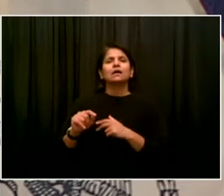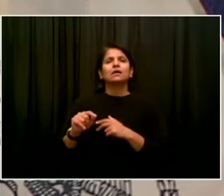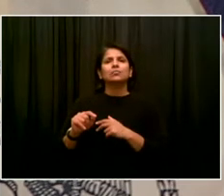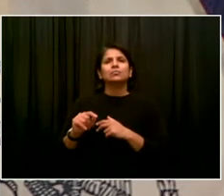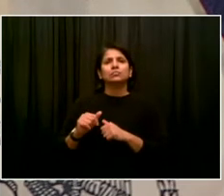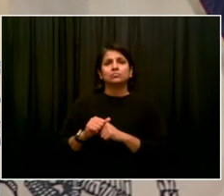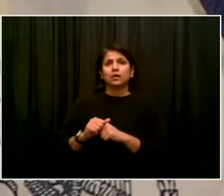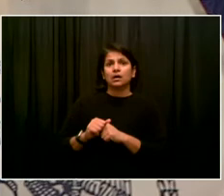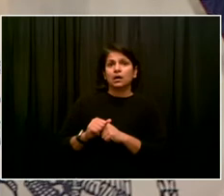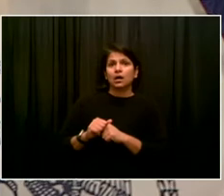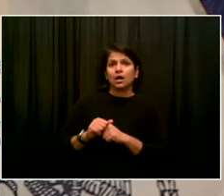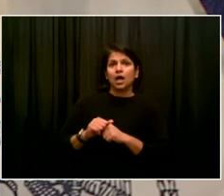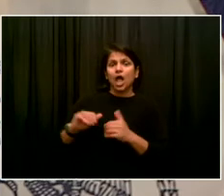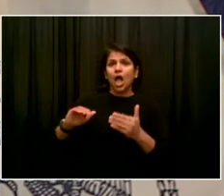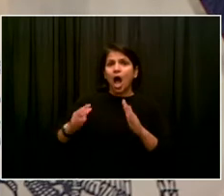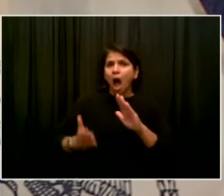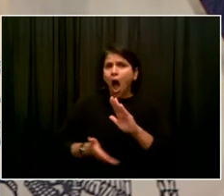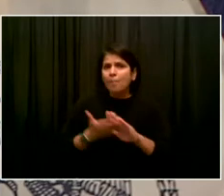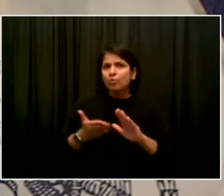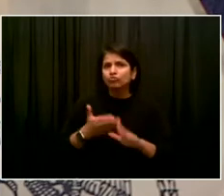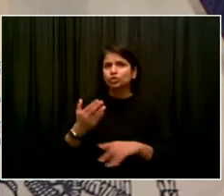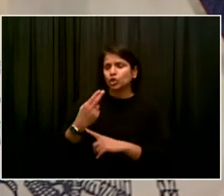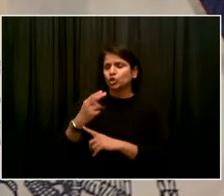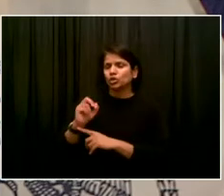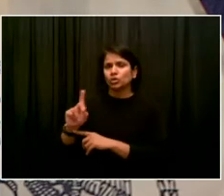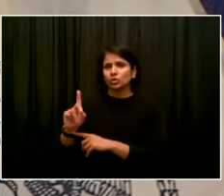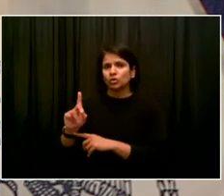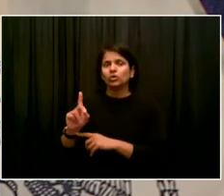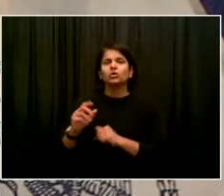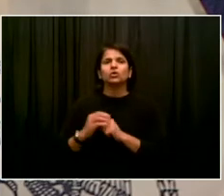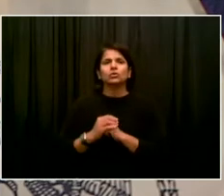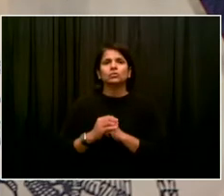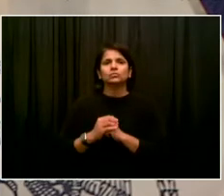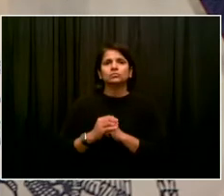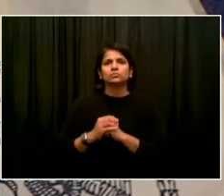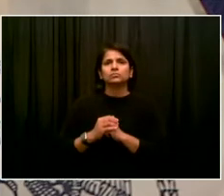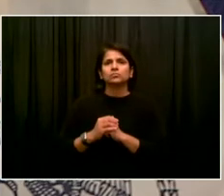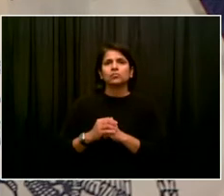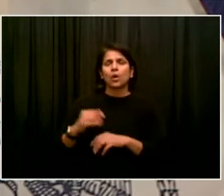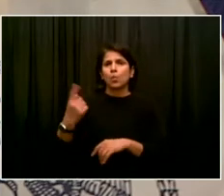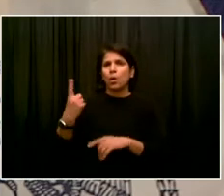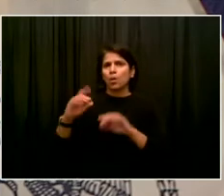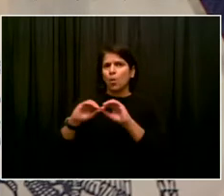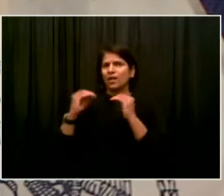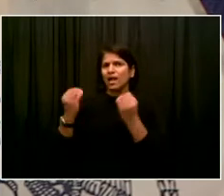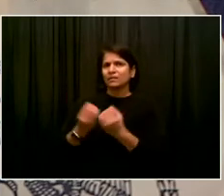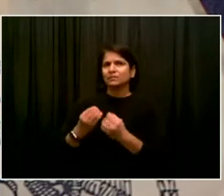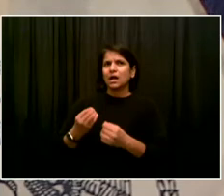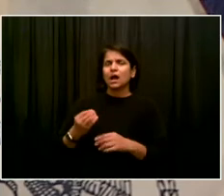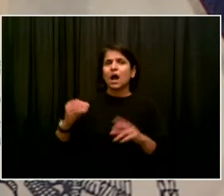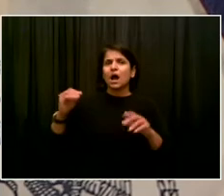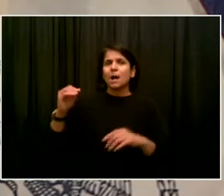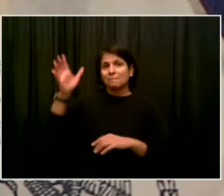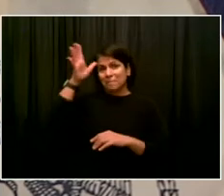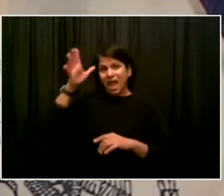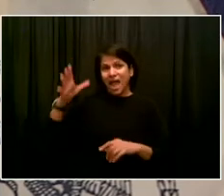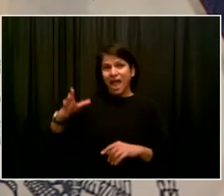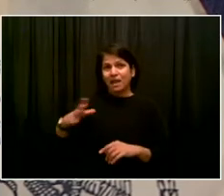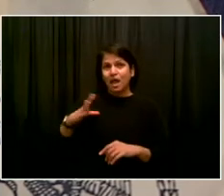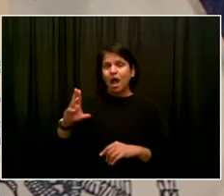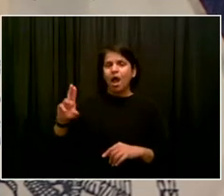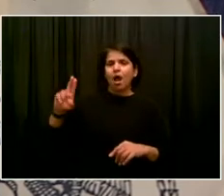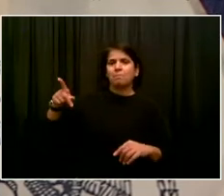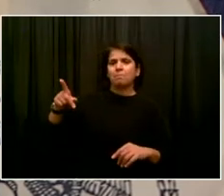Coney Island, Tyron Torres. And from Man Up in Brooklyn, A.T. Mitchell. These groups will